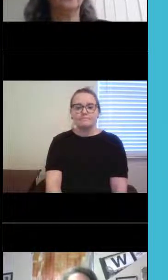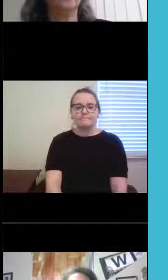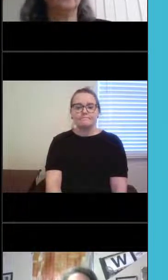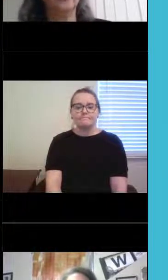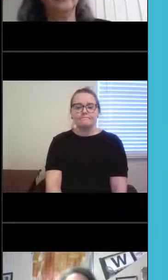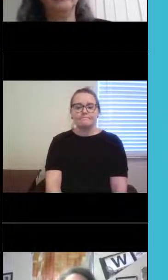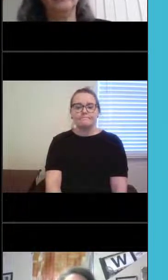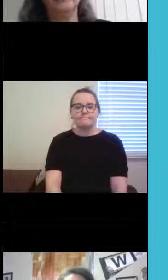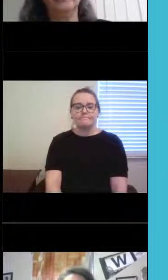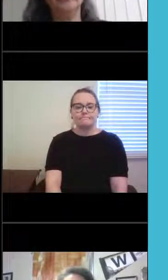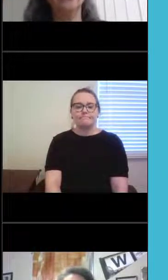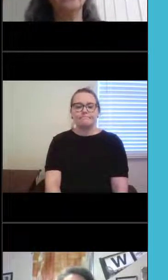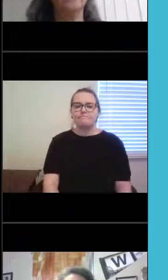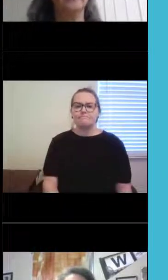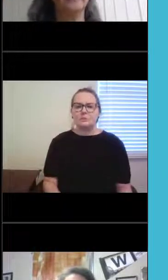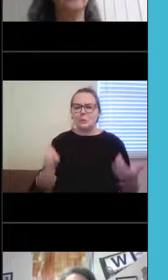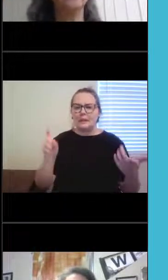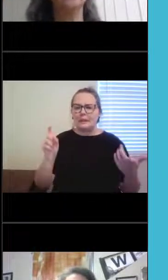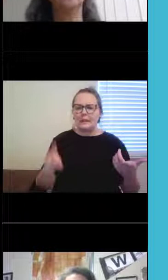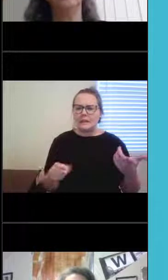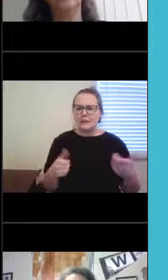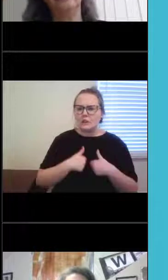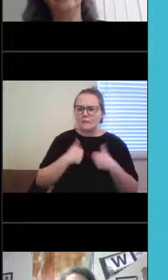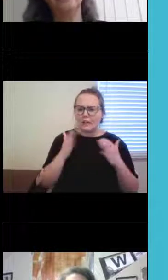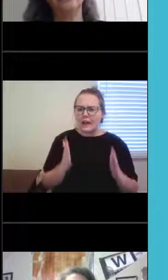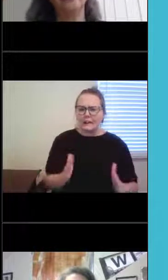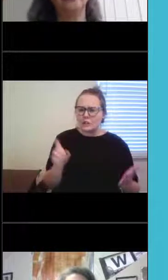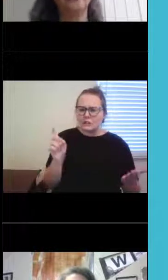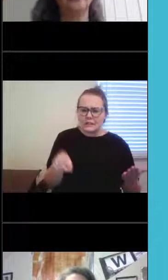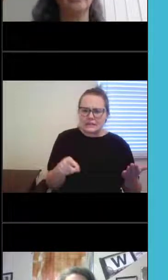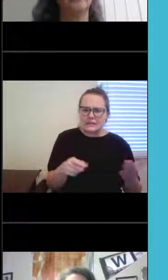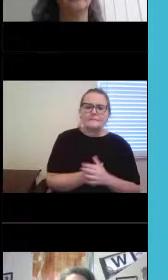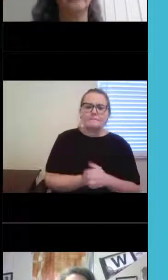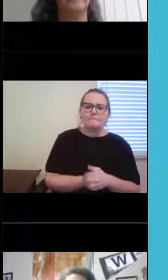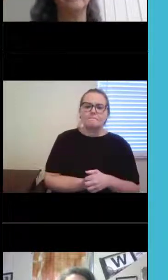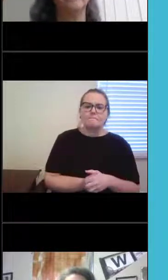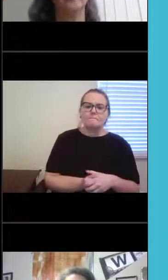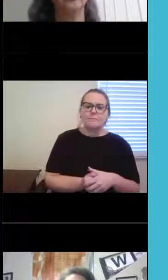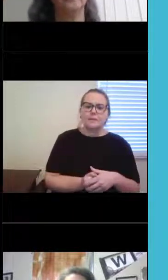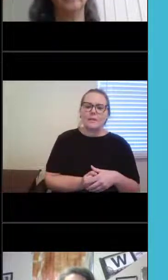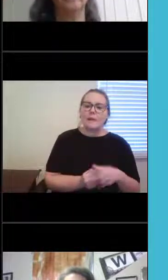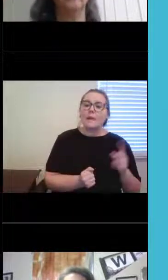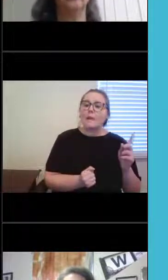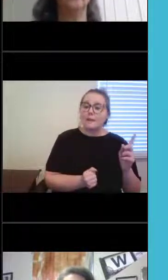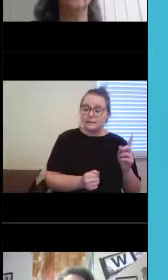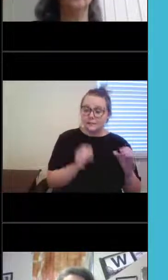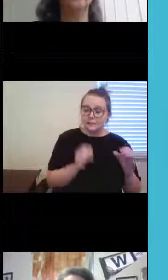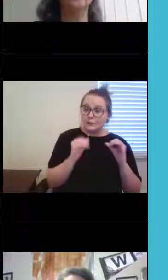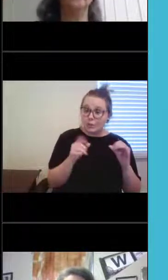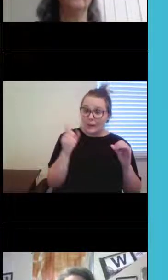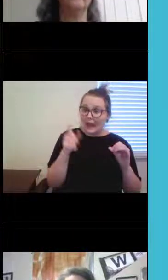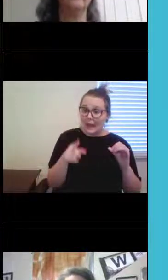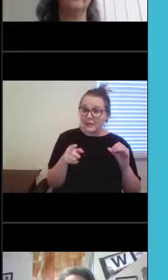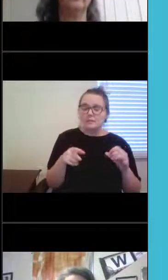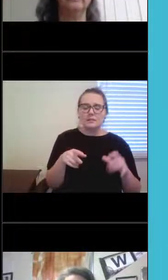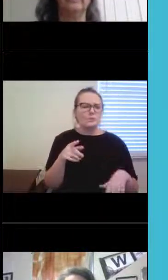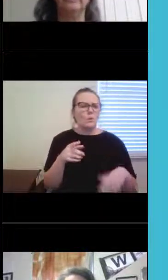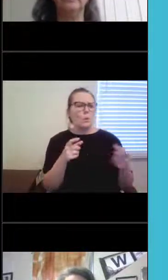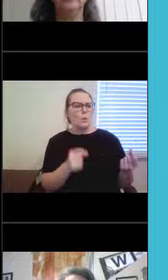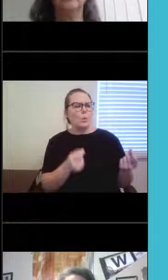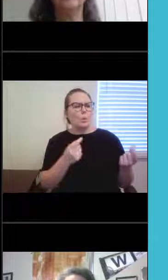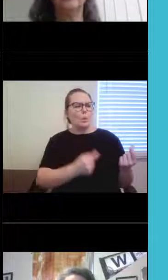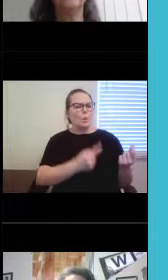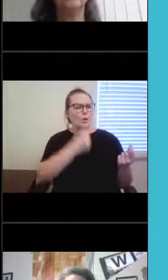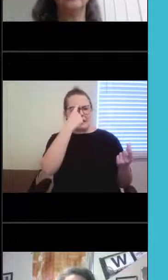Okay, so what do we need? What do survivors think we need? In these interviews, we asked them sort of at the end of the interview, what do you think is